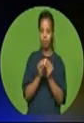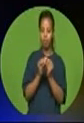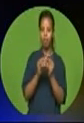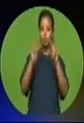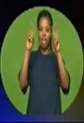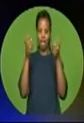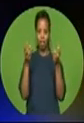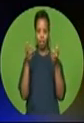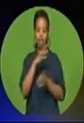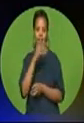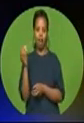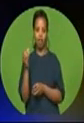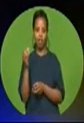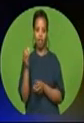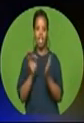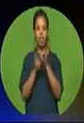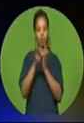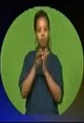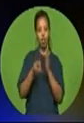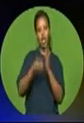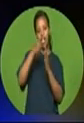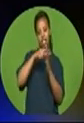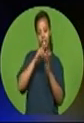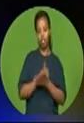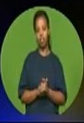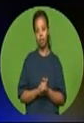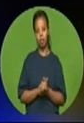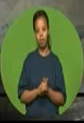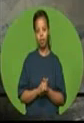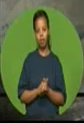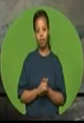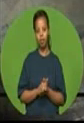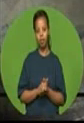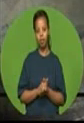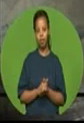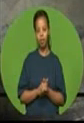by title and numerical designation.